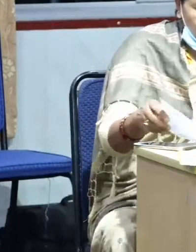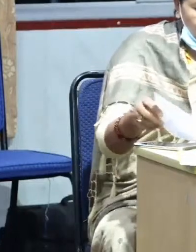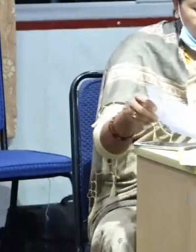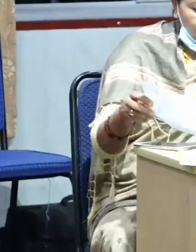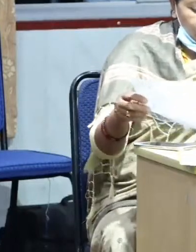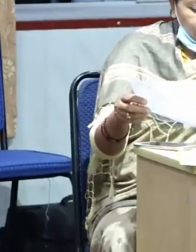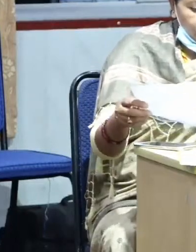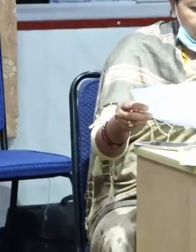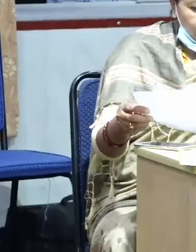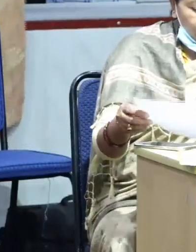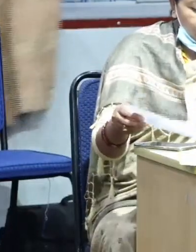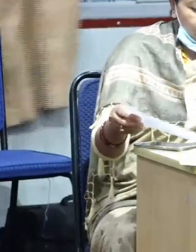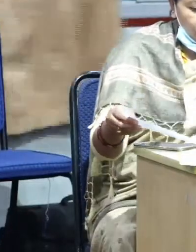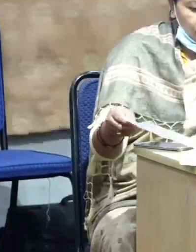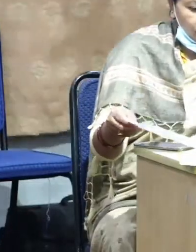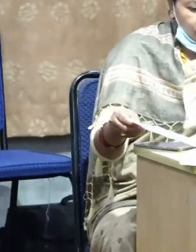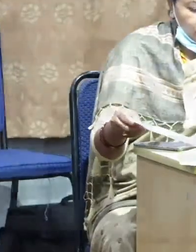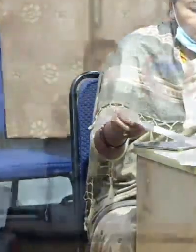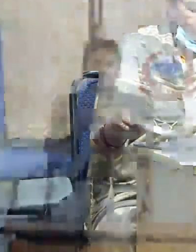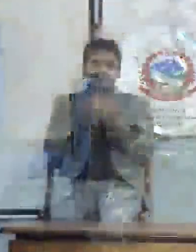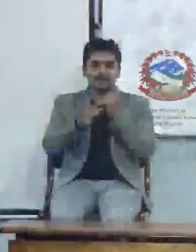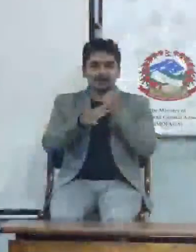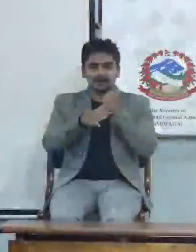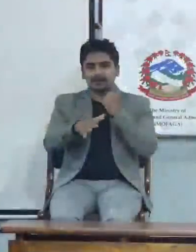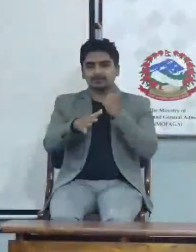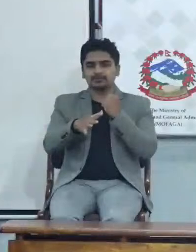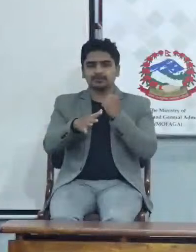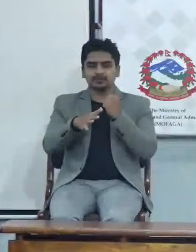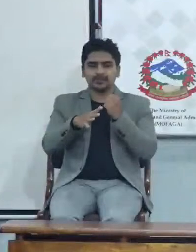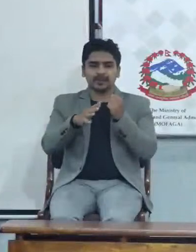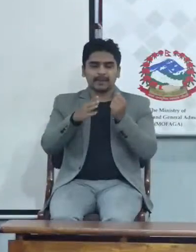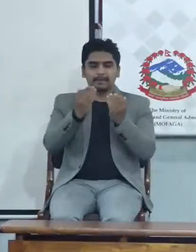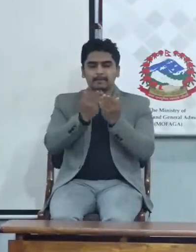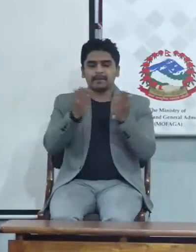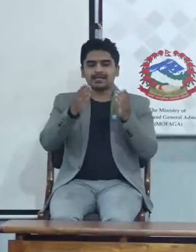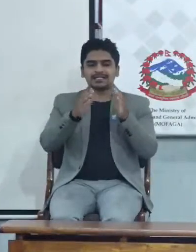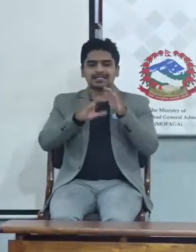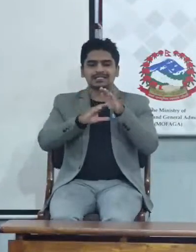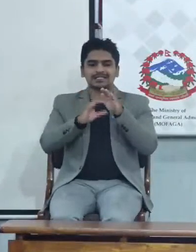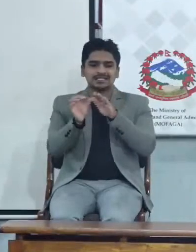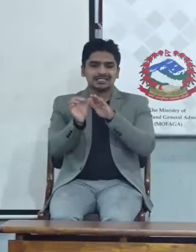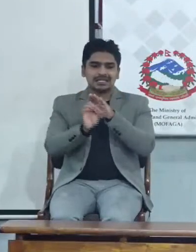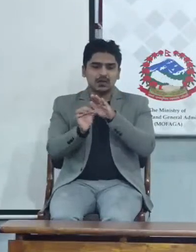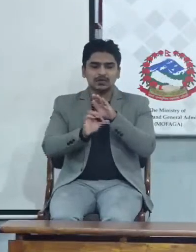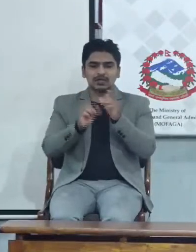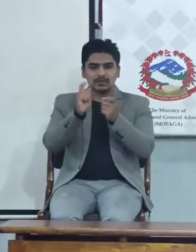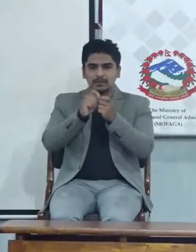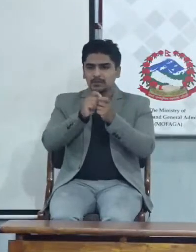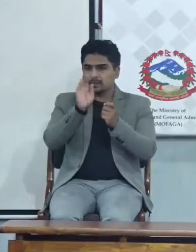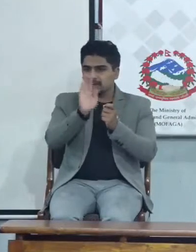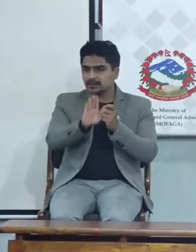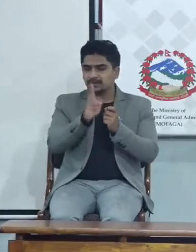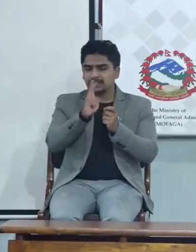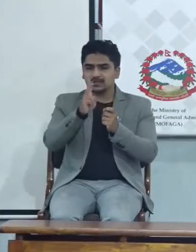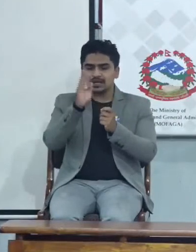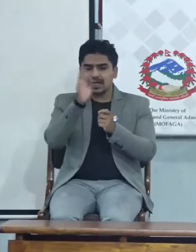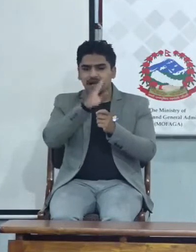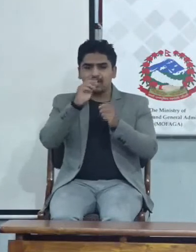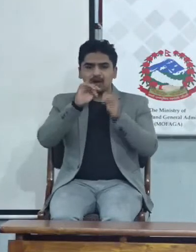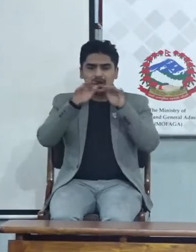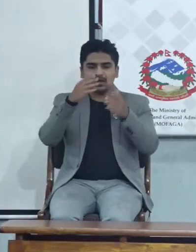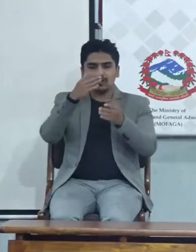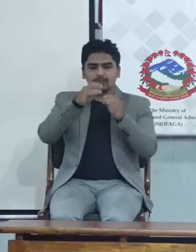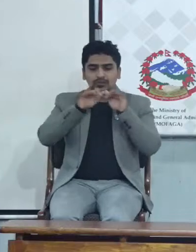Press Council is doing that, and once those rumors are disseminated, and we have a regular monitoring